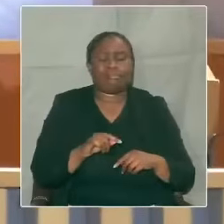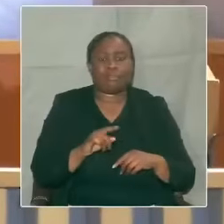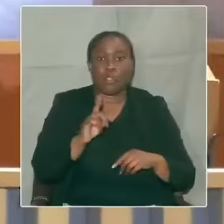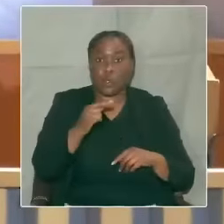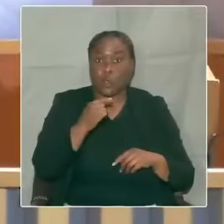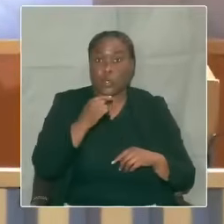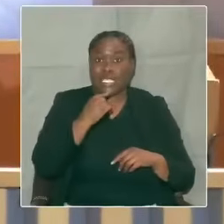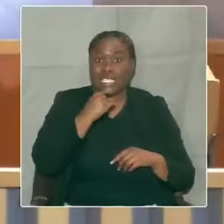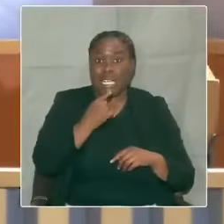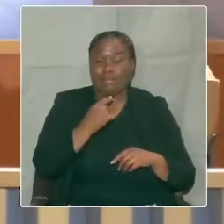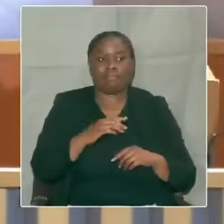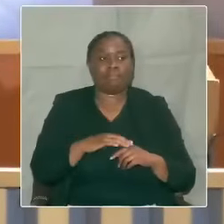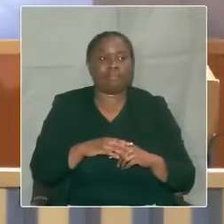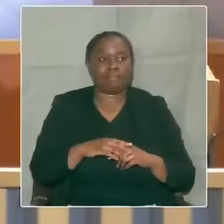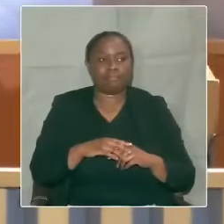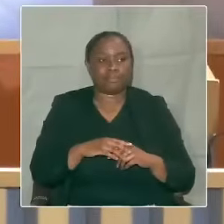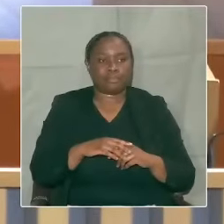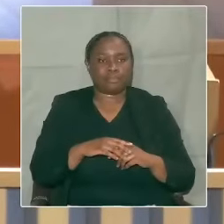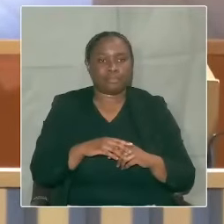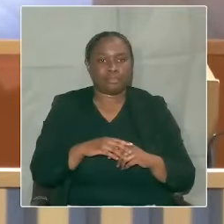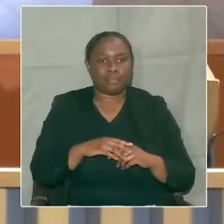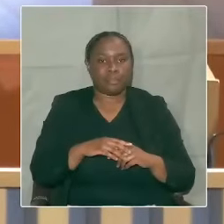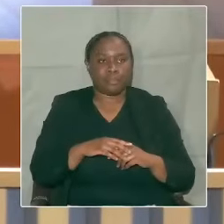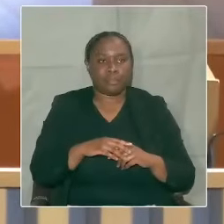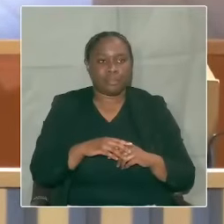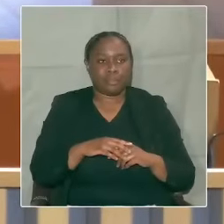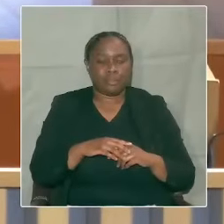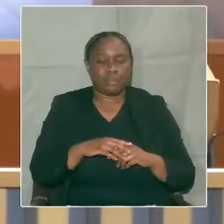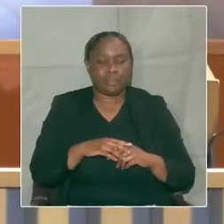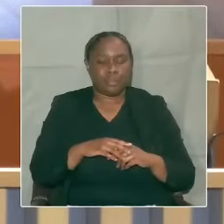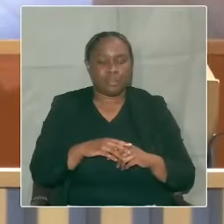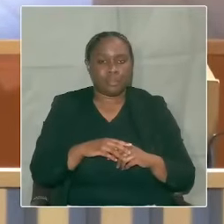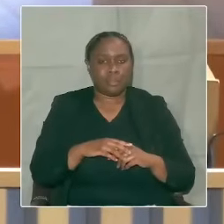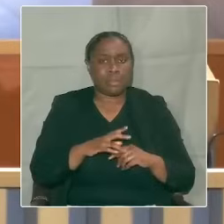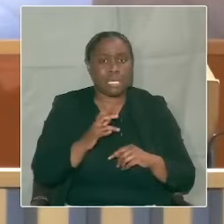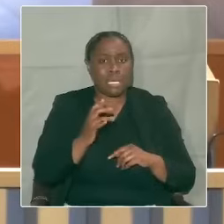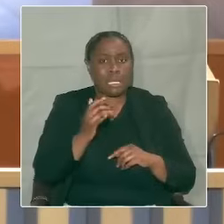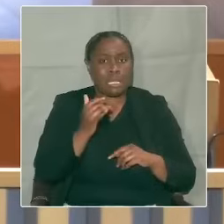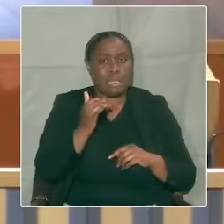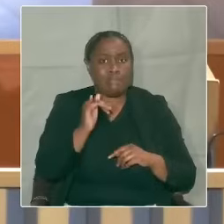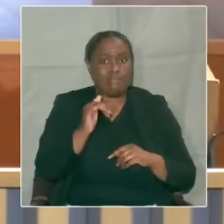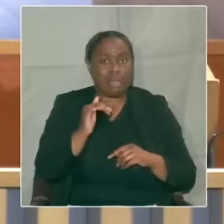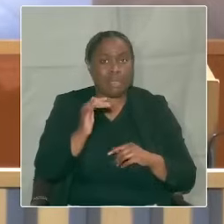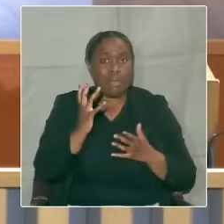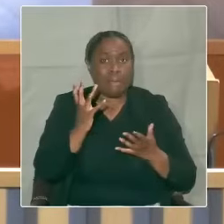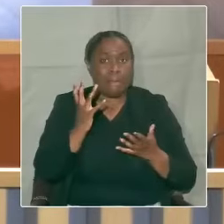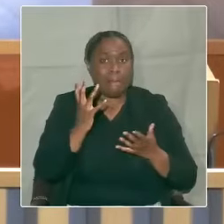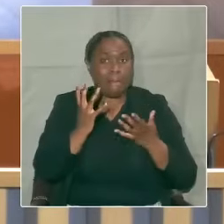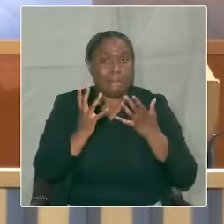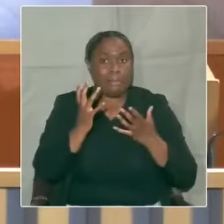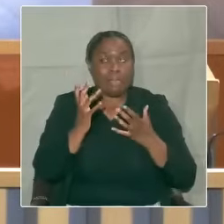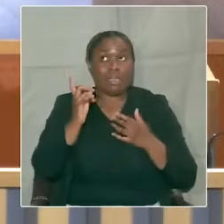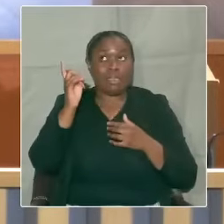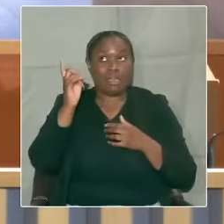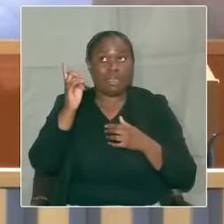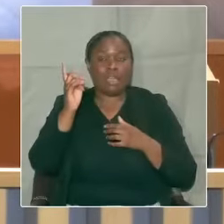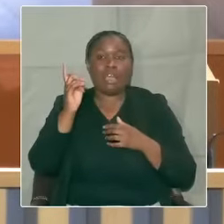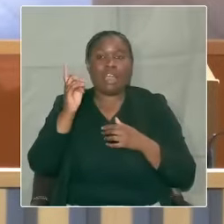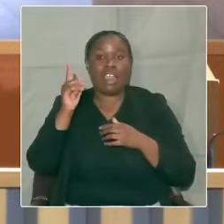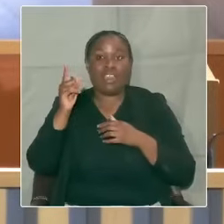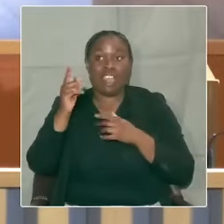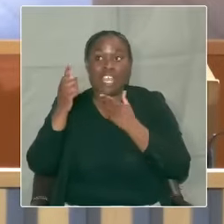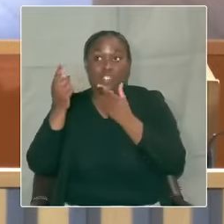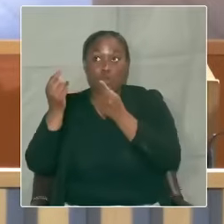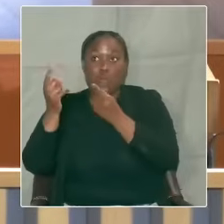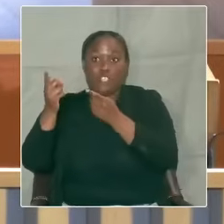if, however, it is found that the instruction was policy,